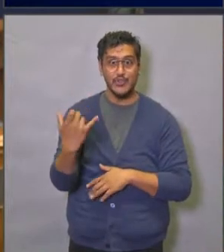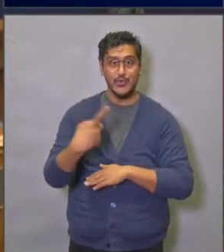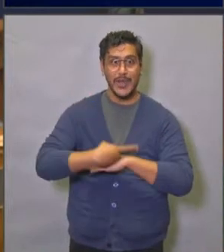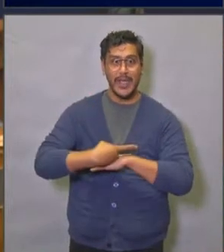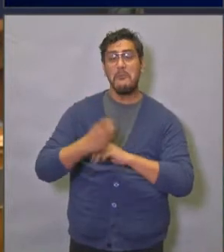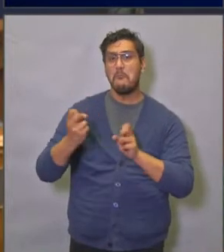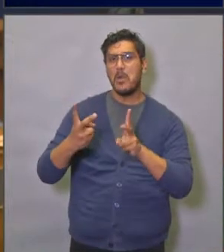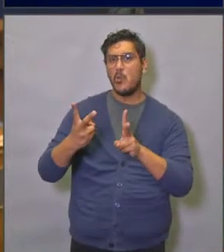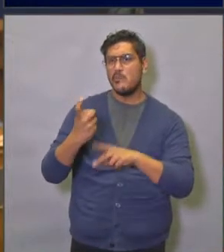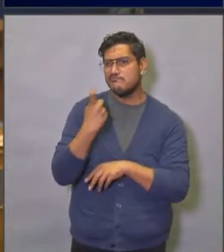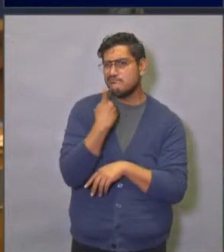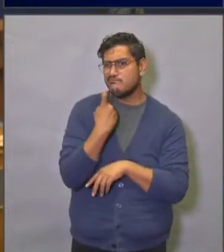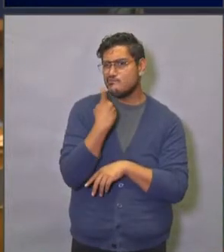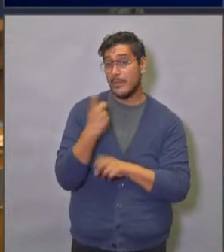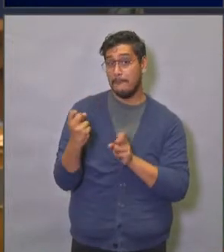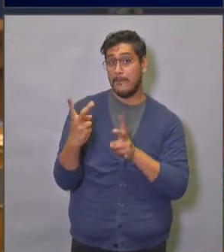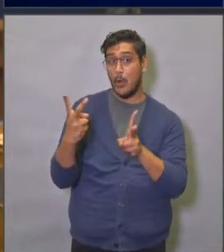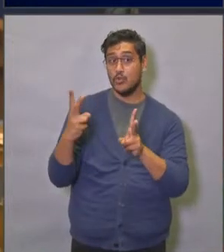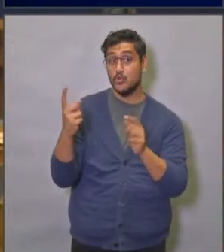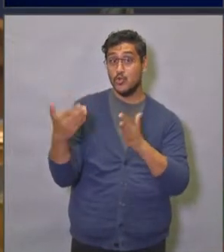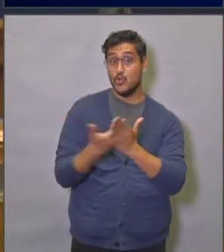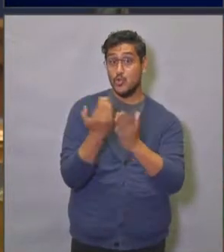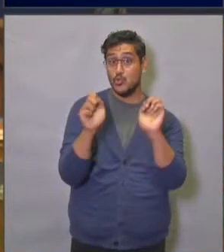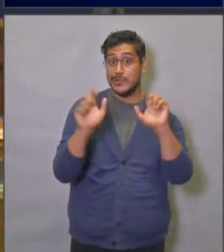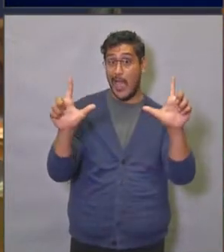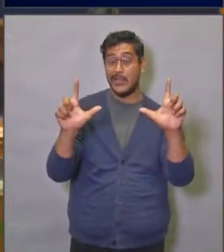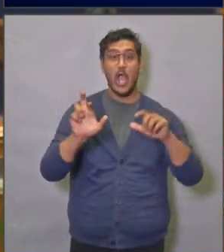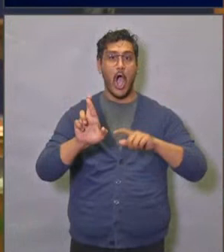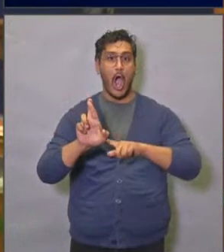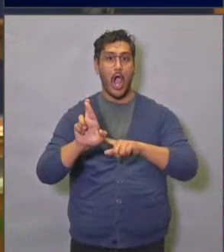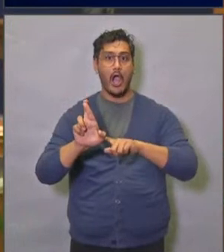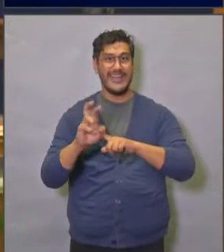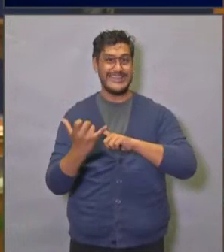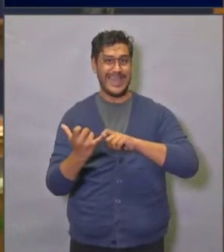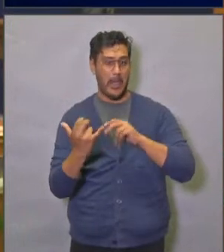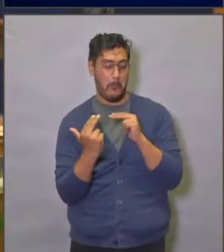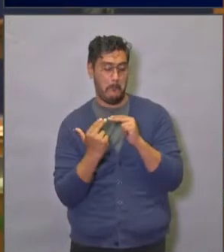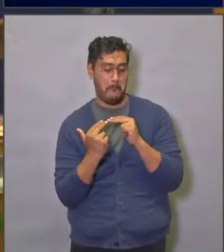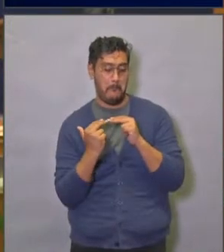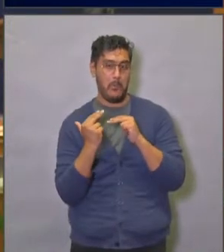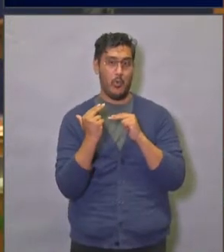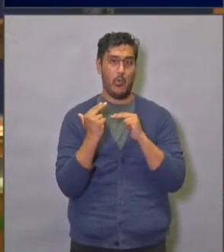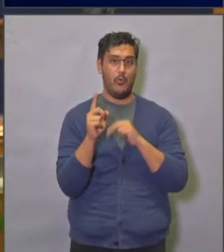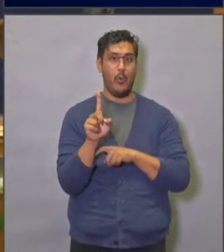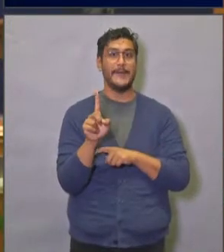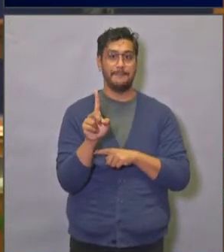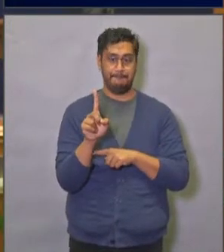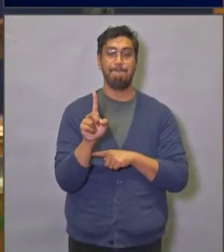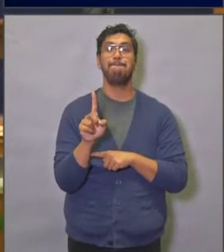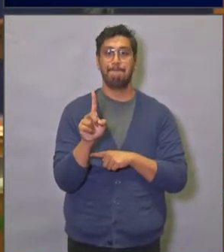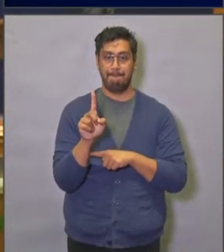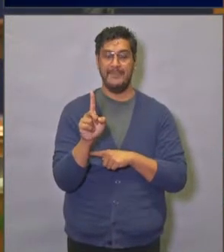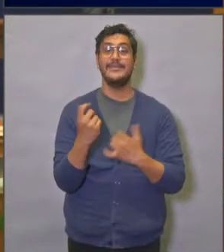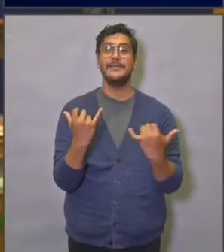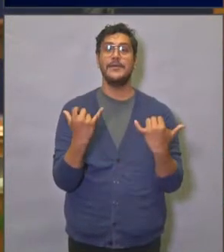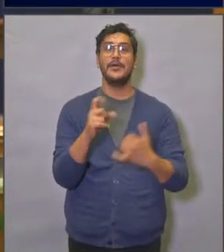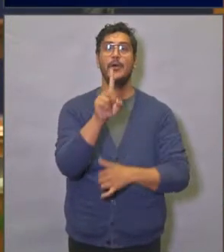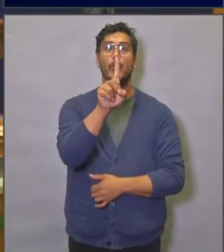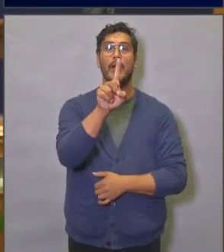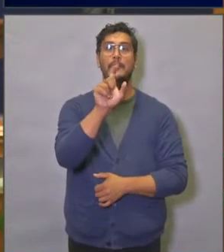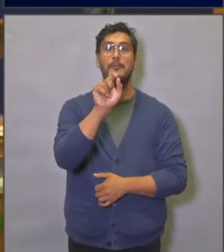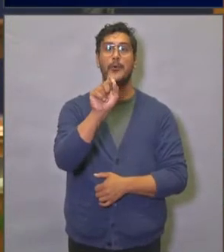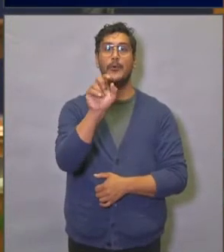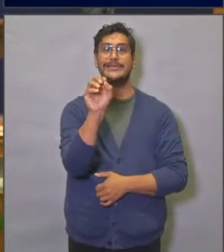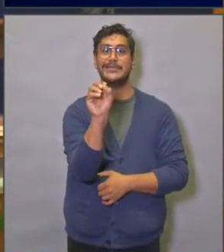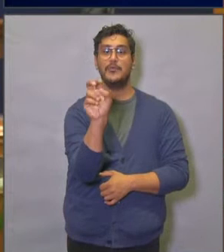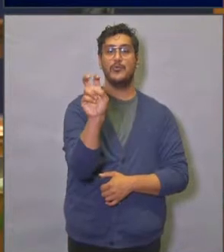Those were posted just a little bit ago. The R has increased to just above 1. It's being reported as